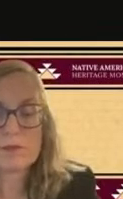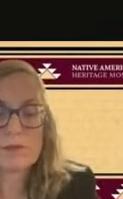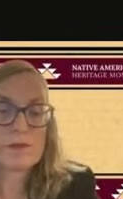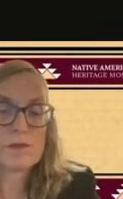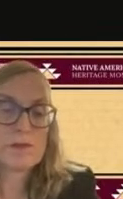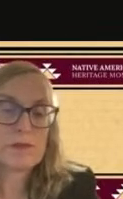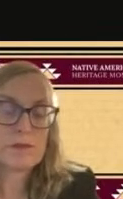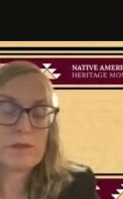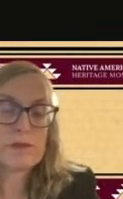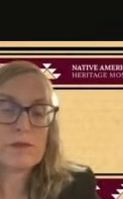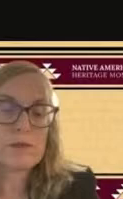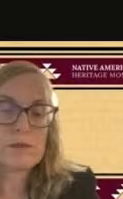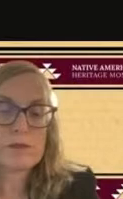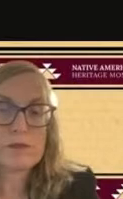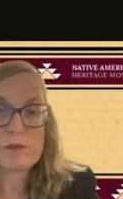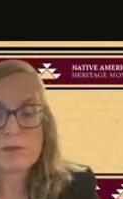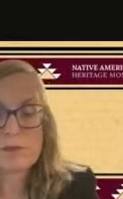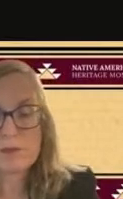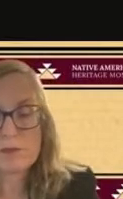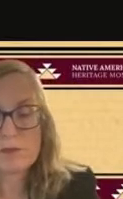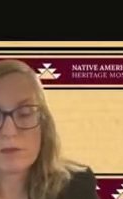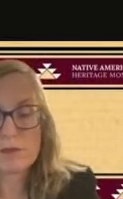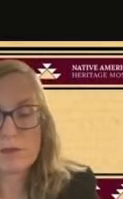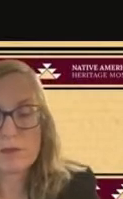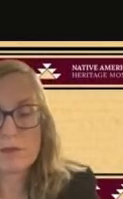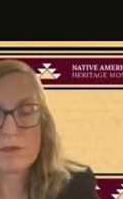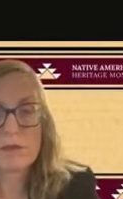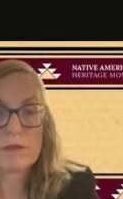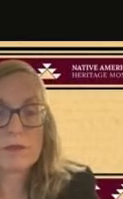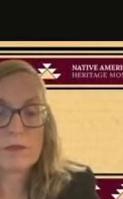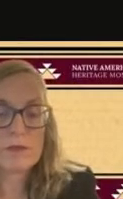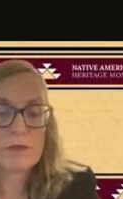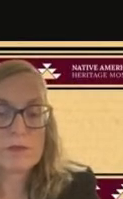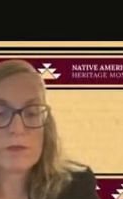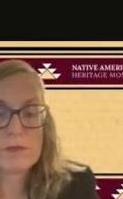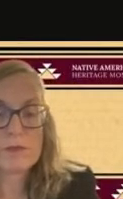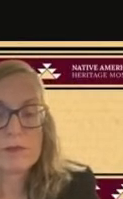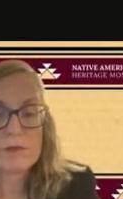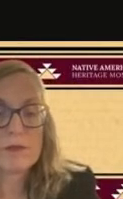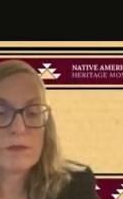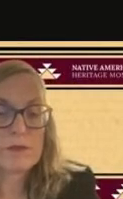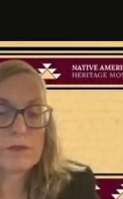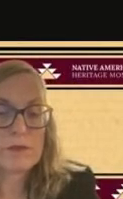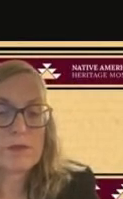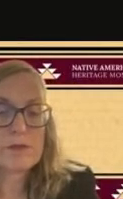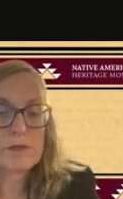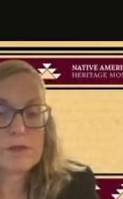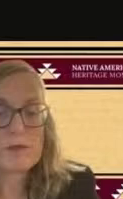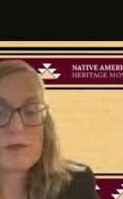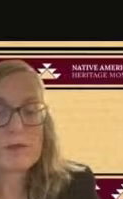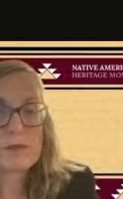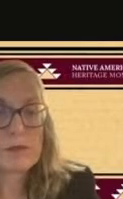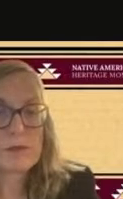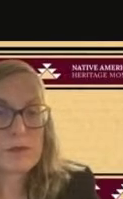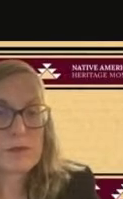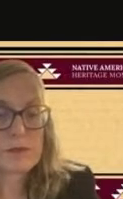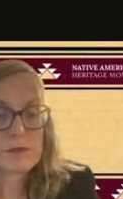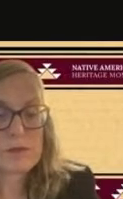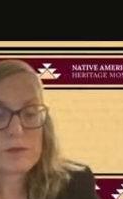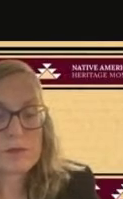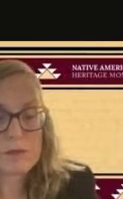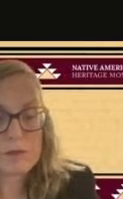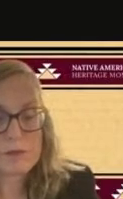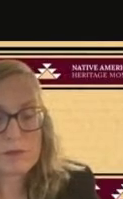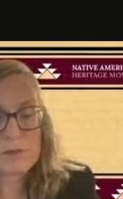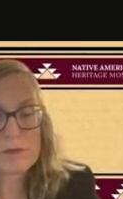and catering to specific groups. 3rd statement, is there something you would like to see added to this